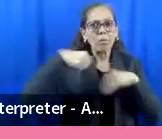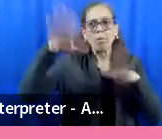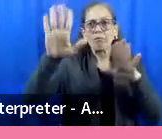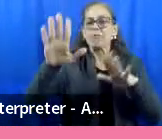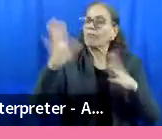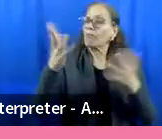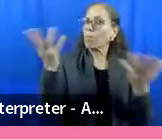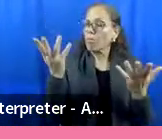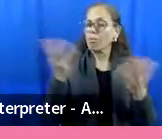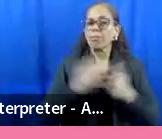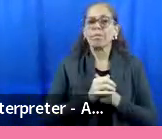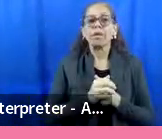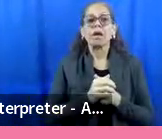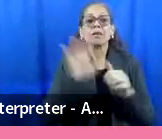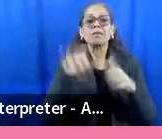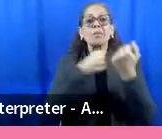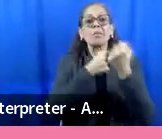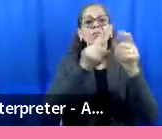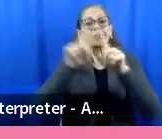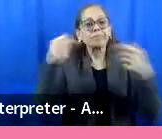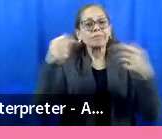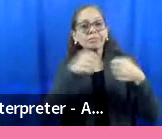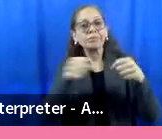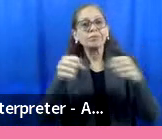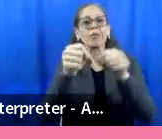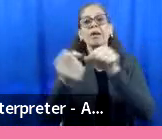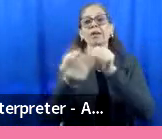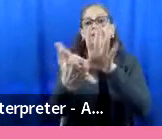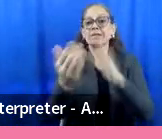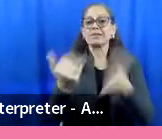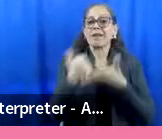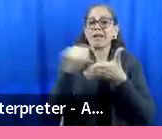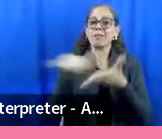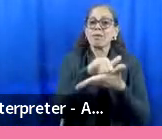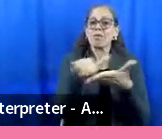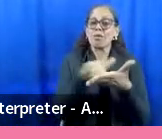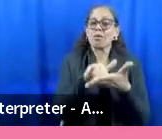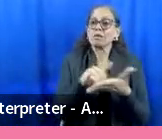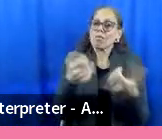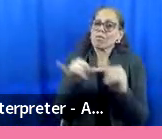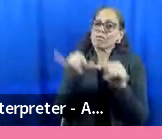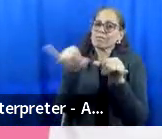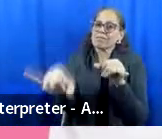and support strategies to help New Yorkers stay in their homes and neighborhoods.